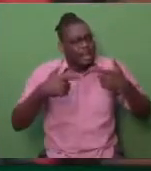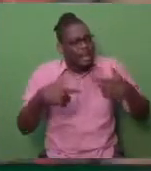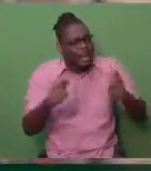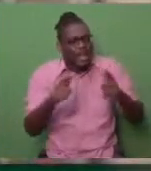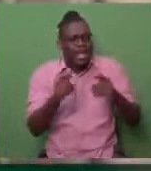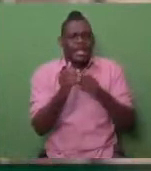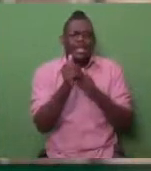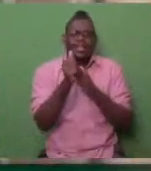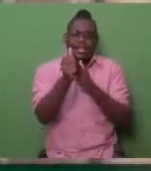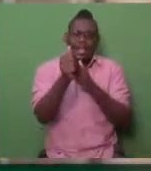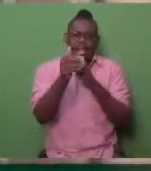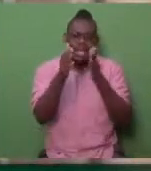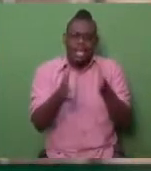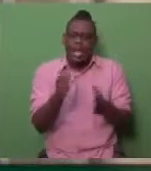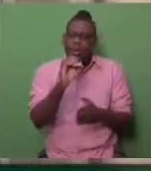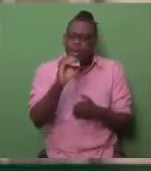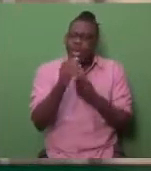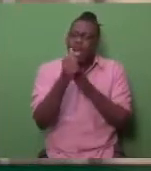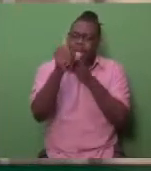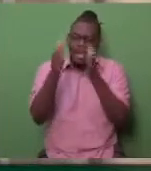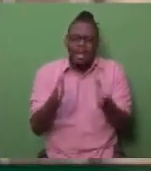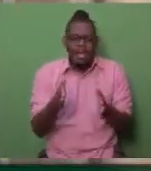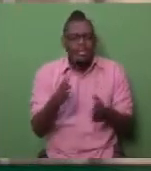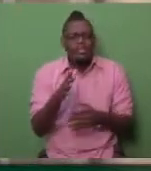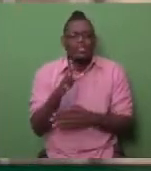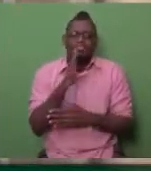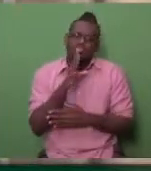Thank you, Madam Speaker.